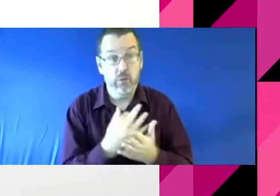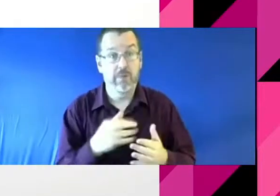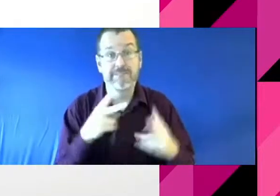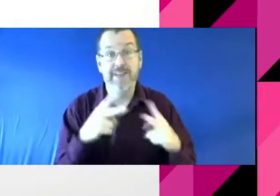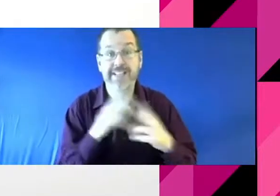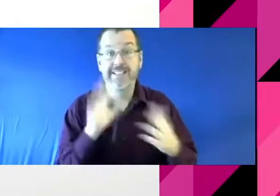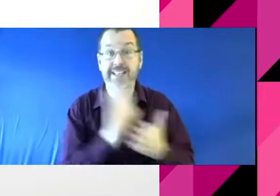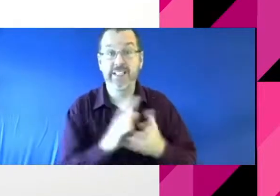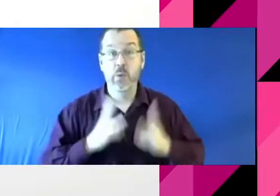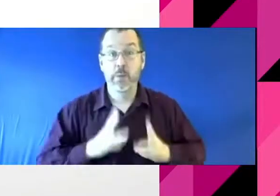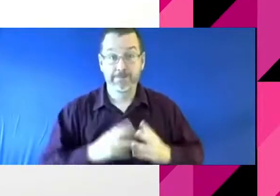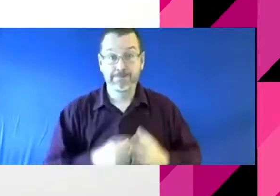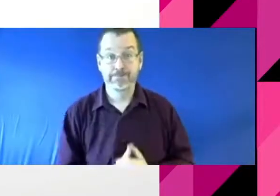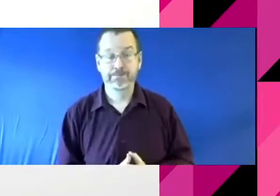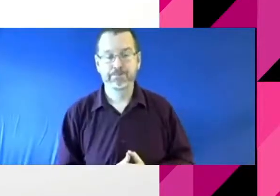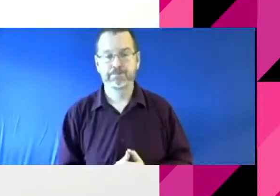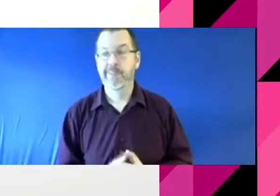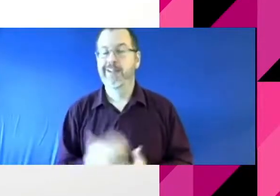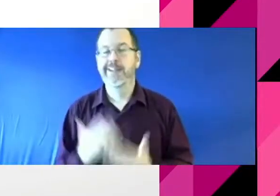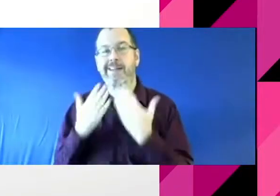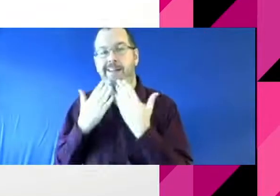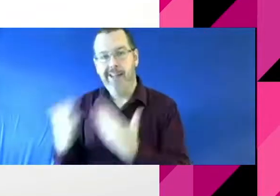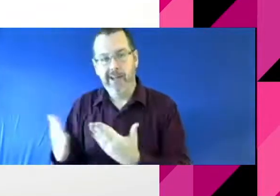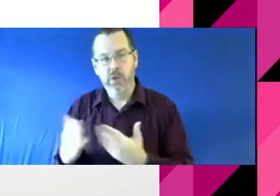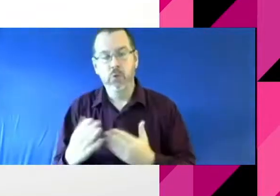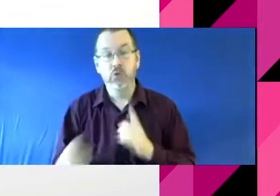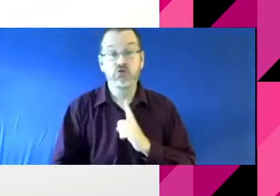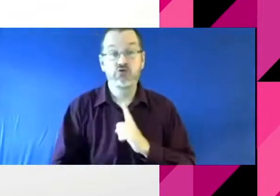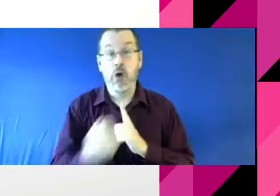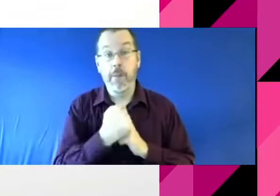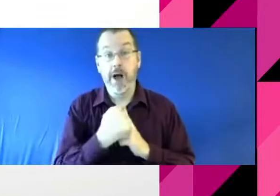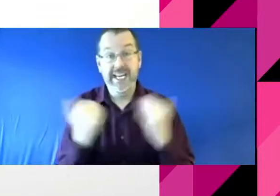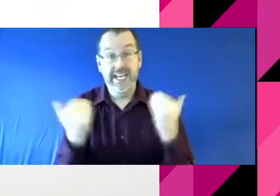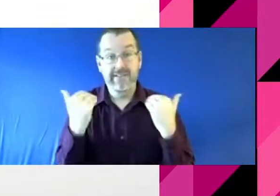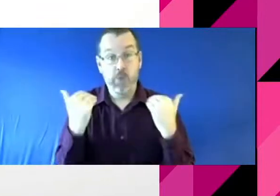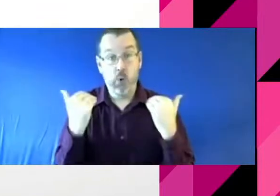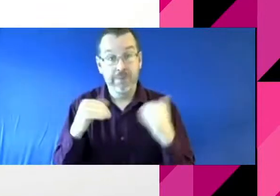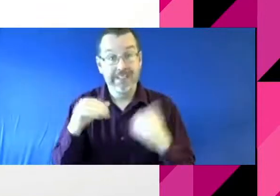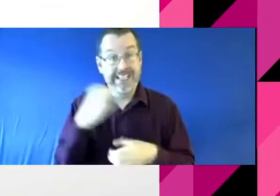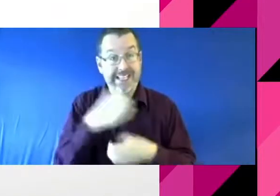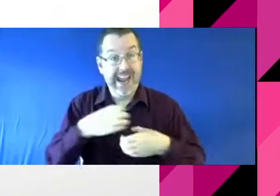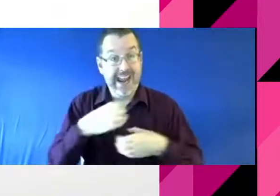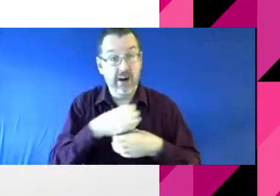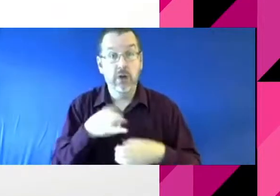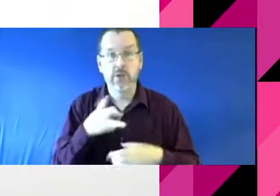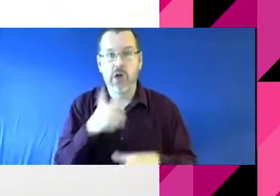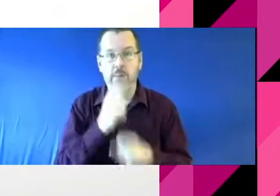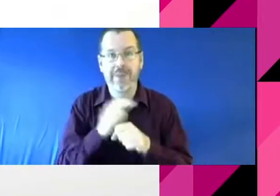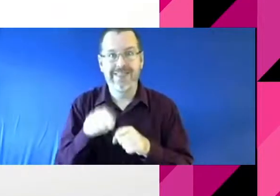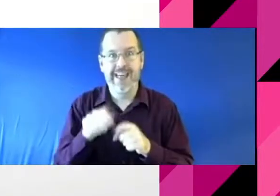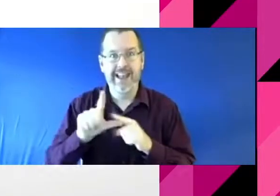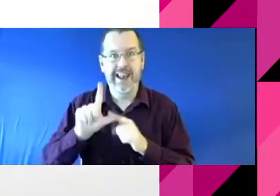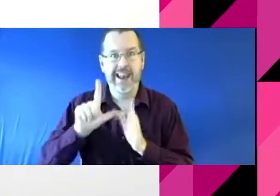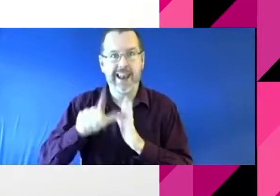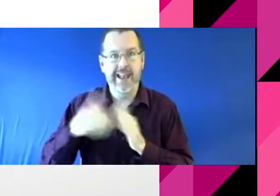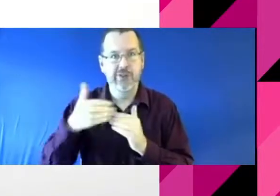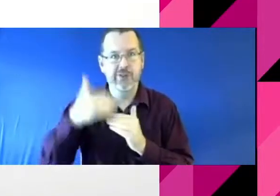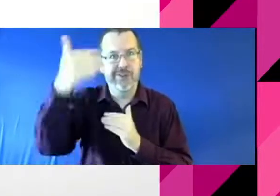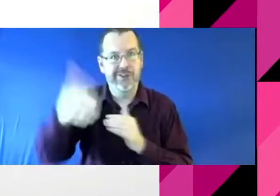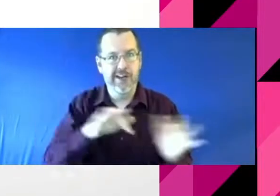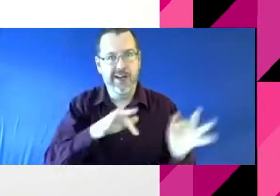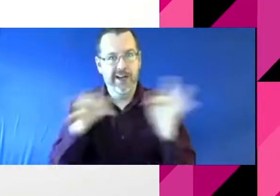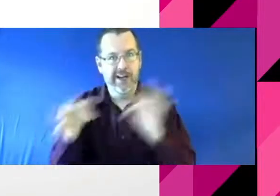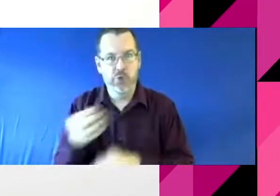Catherine. And trauma-informed care is going to be discussed in one of our breakout sessions this afternoon, if anyone is interested in more on